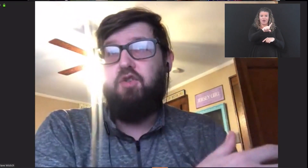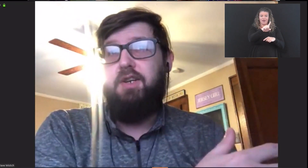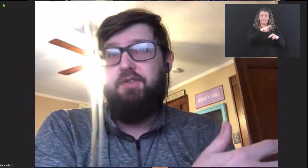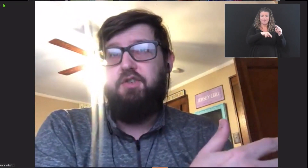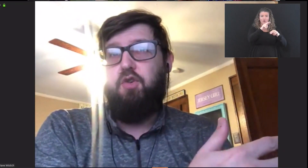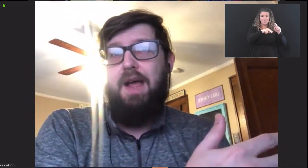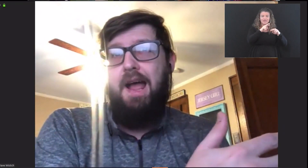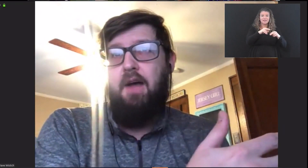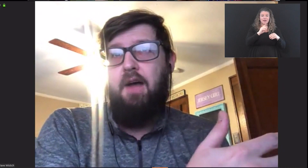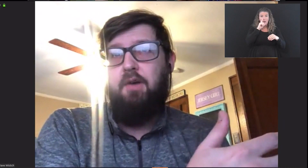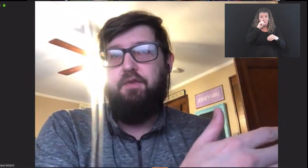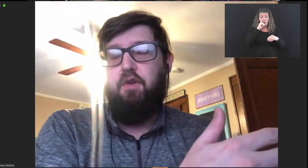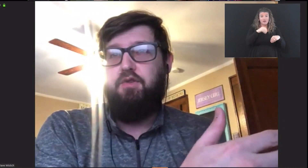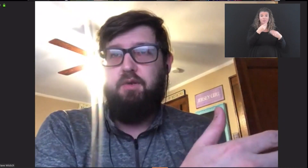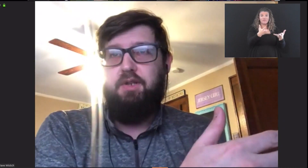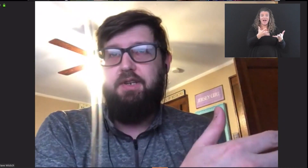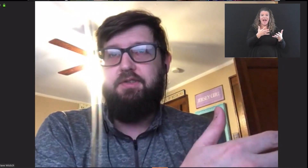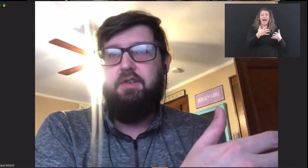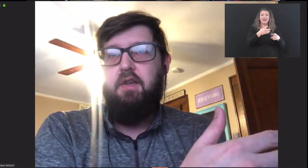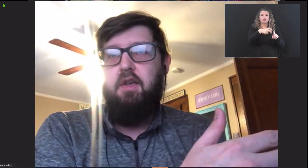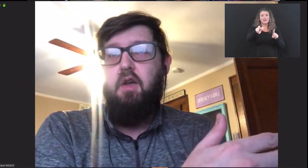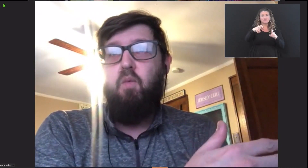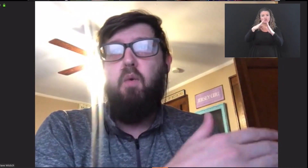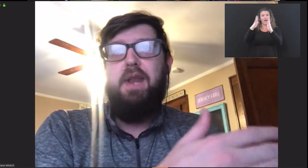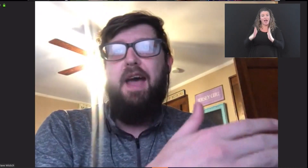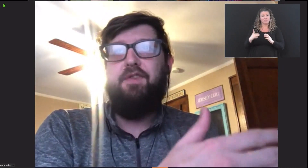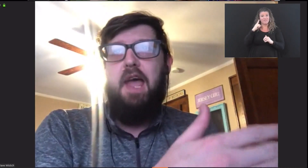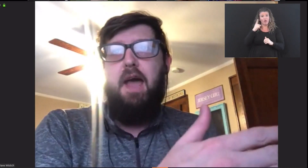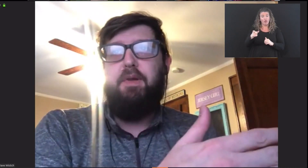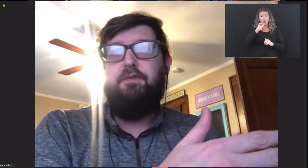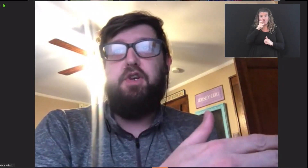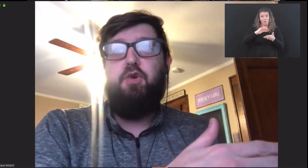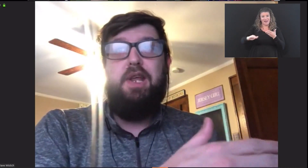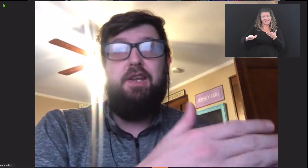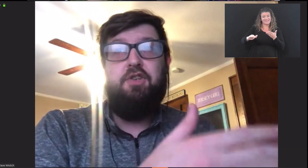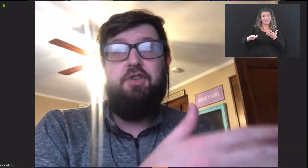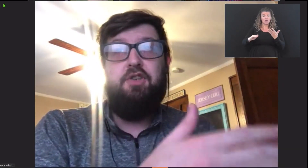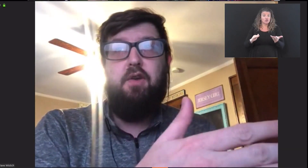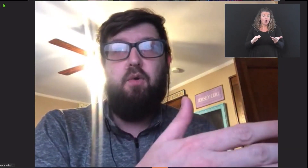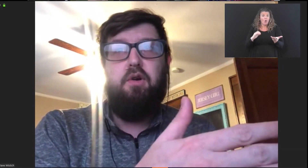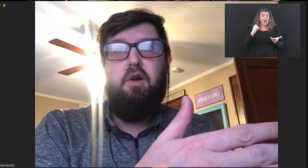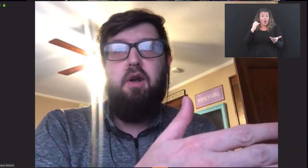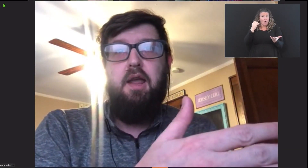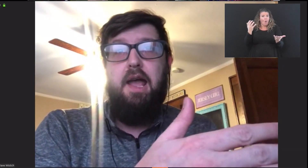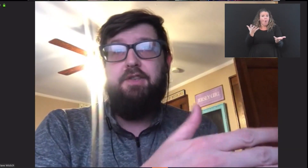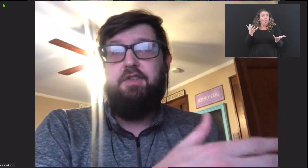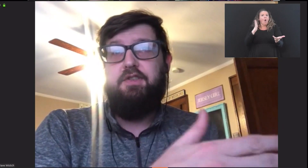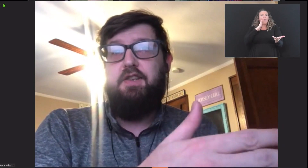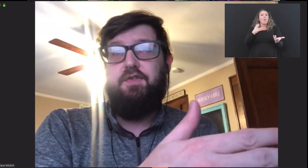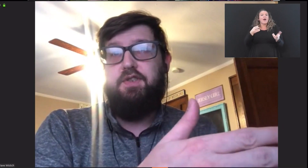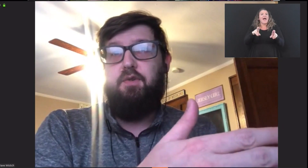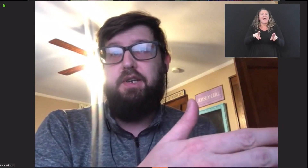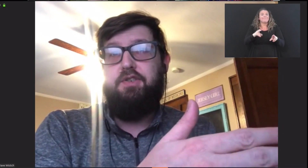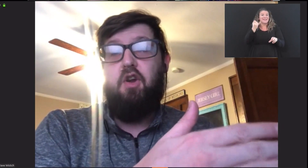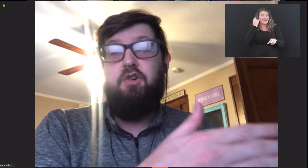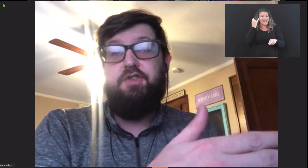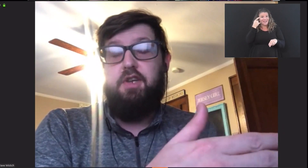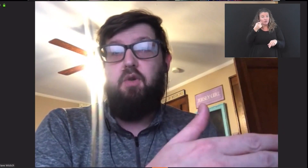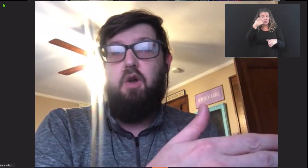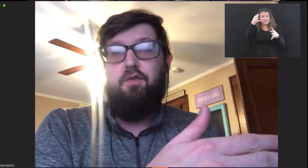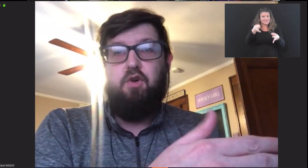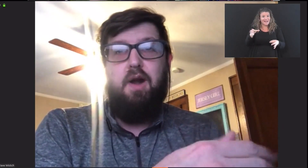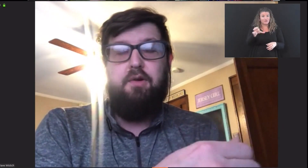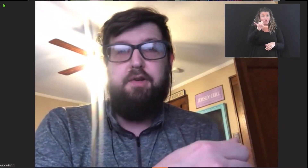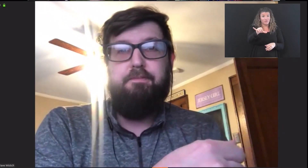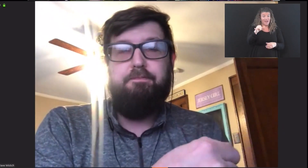provide transitional housing for those released. What would have to happen for you to issue that order as the state's facilities are